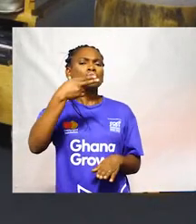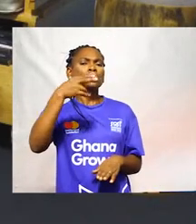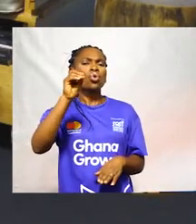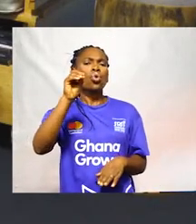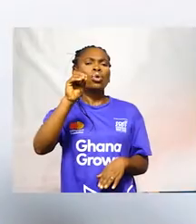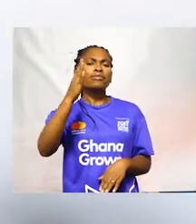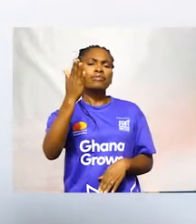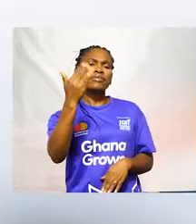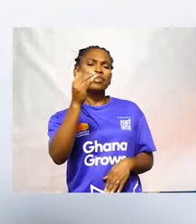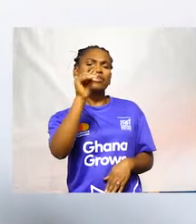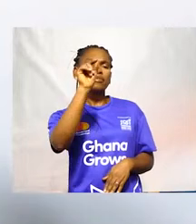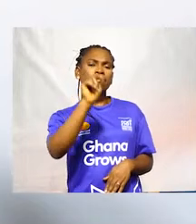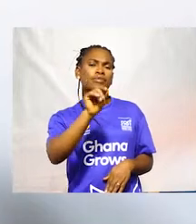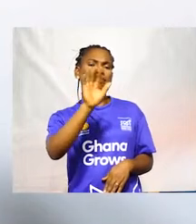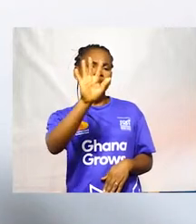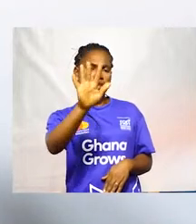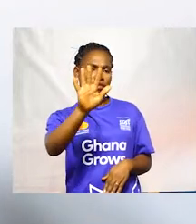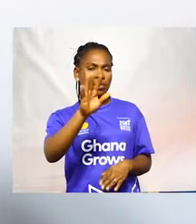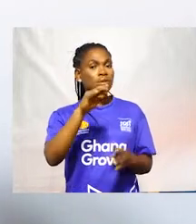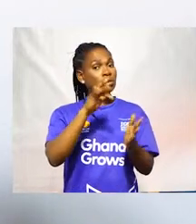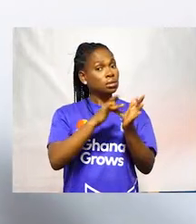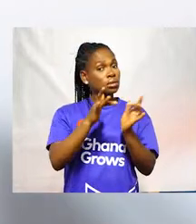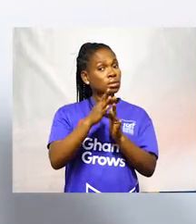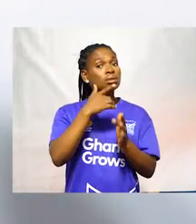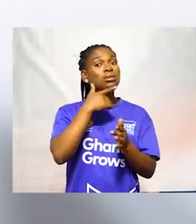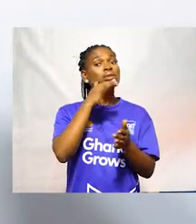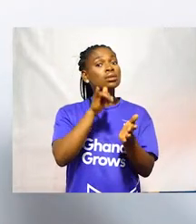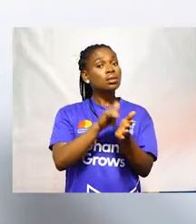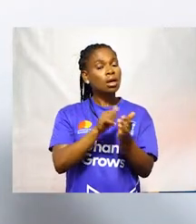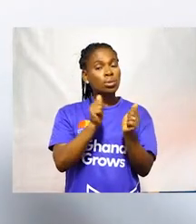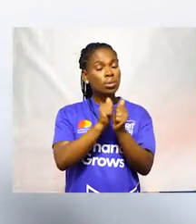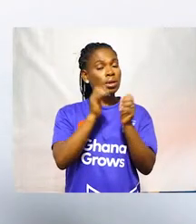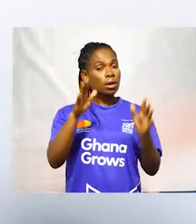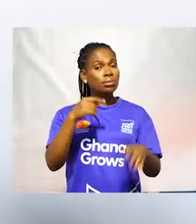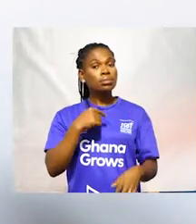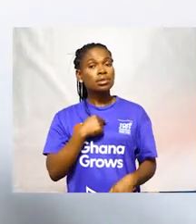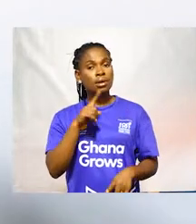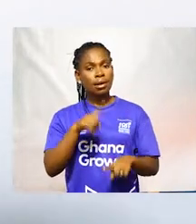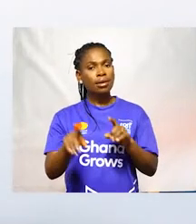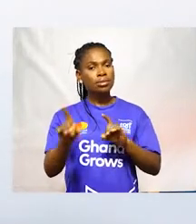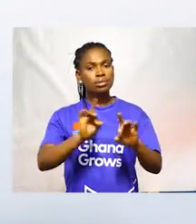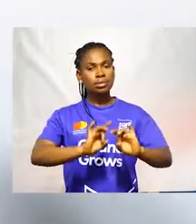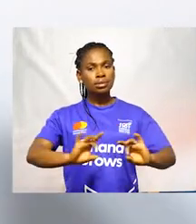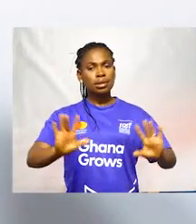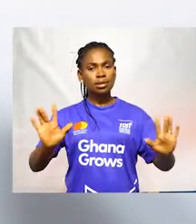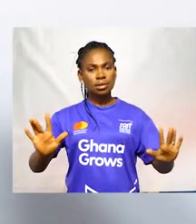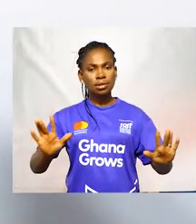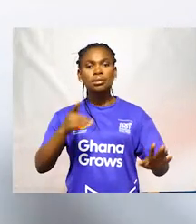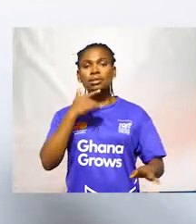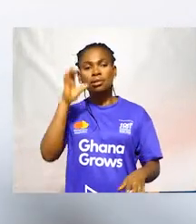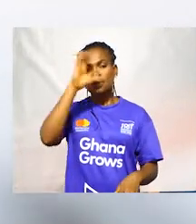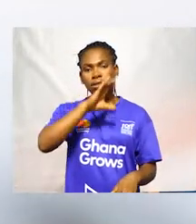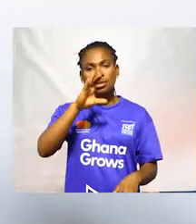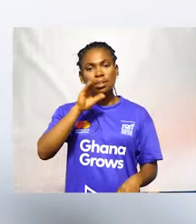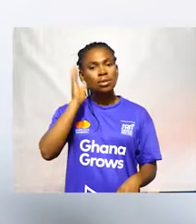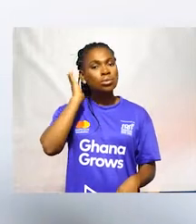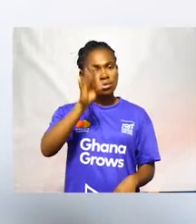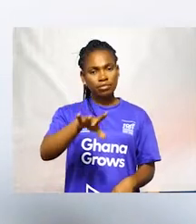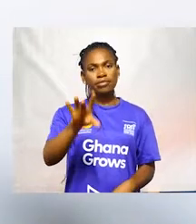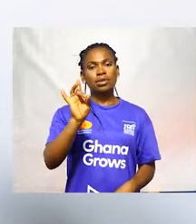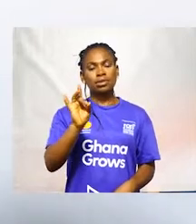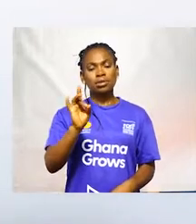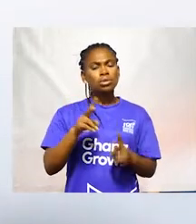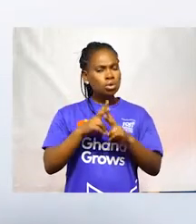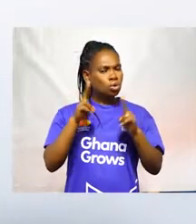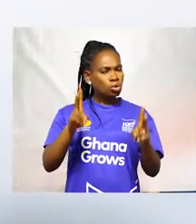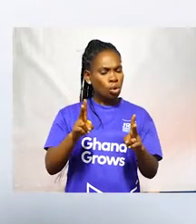verse 5, Jesus says that without me, you can do nothing. And he says, seek and you will find. So for you to be